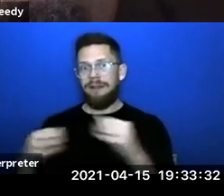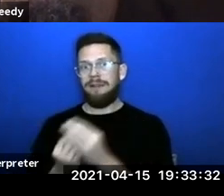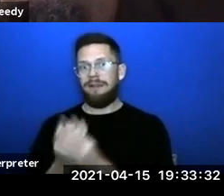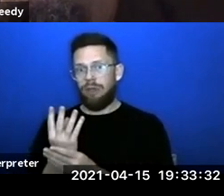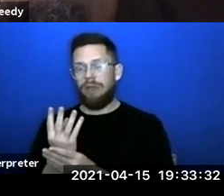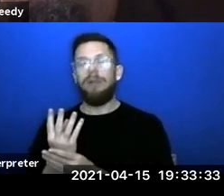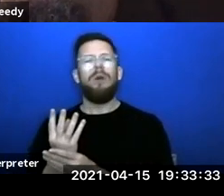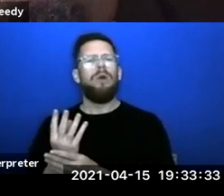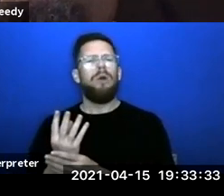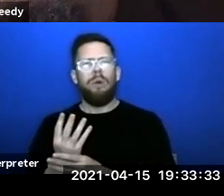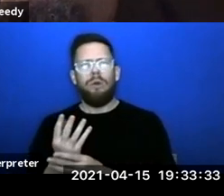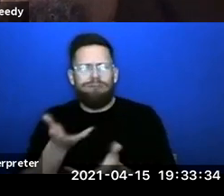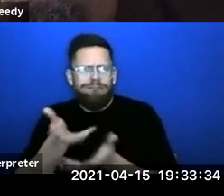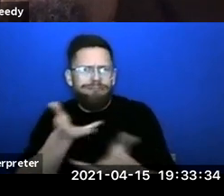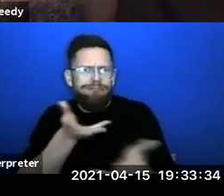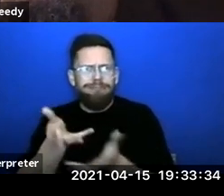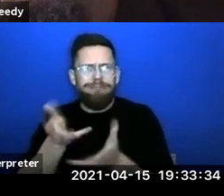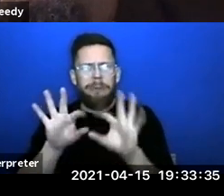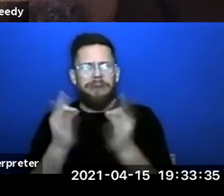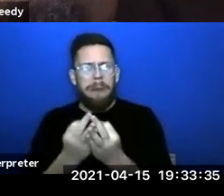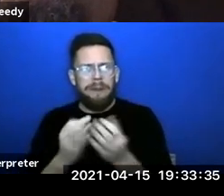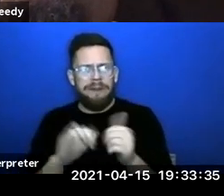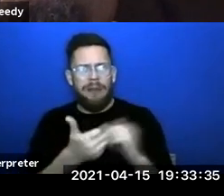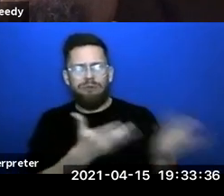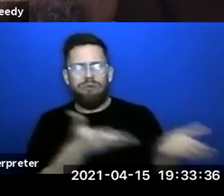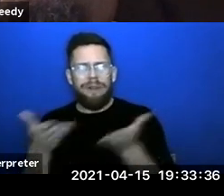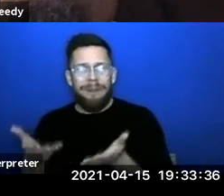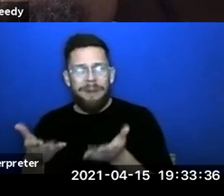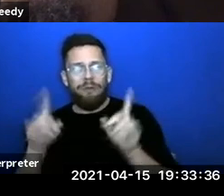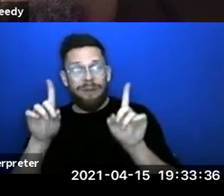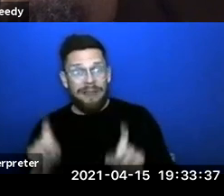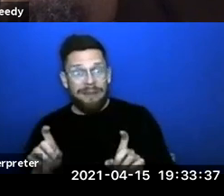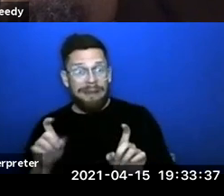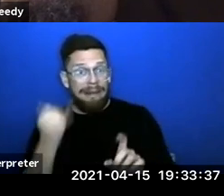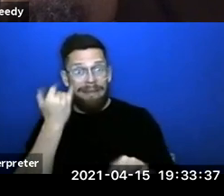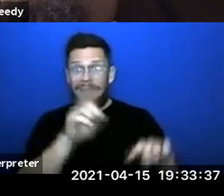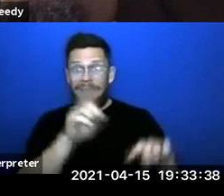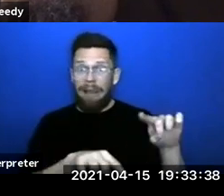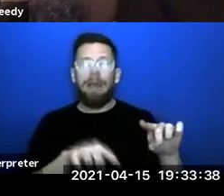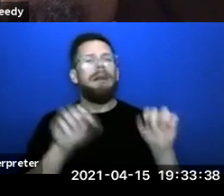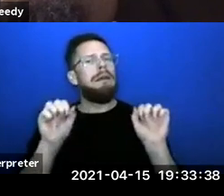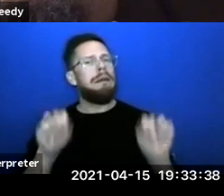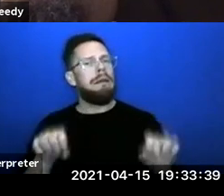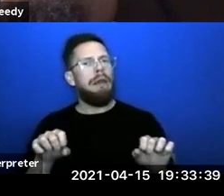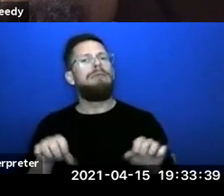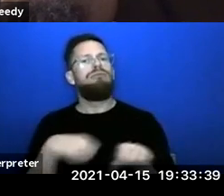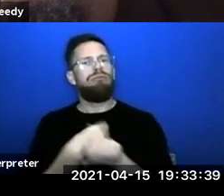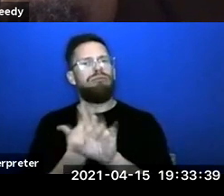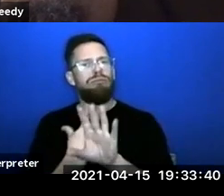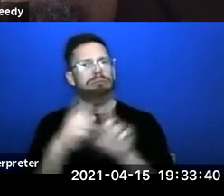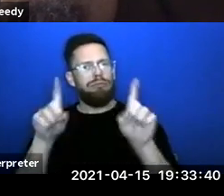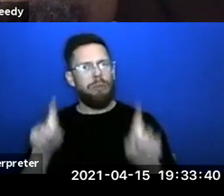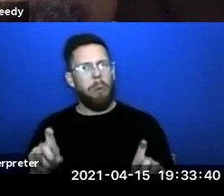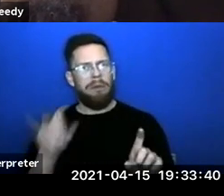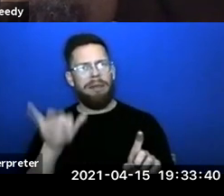families to bring them into the district to test, and if they're not able to come in, they will have the option to test remotely. So we're working on